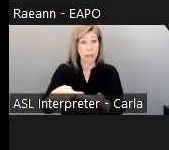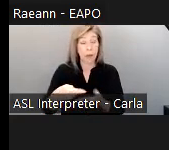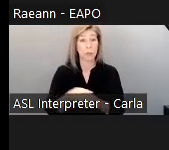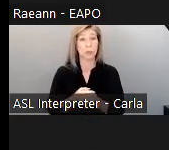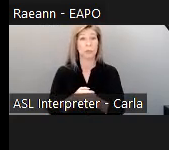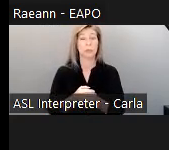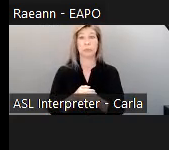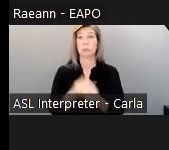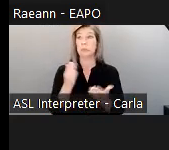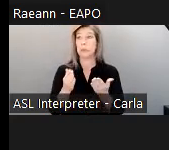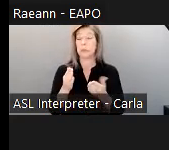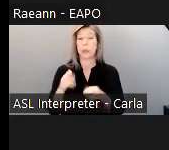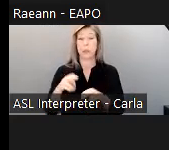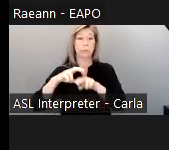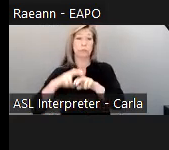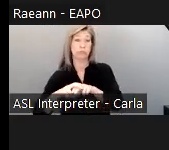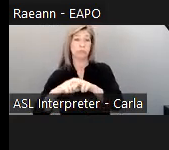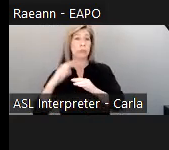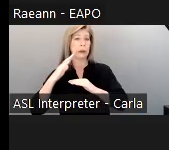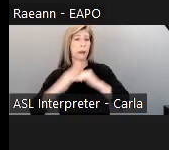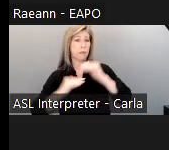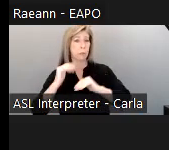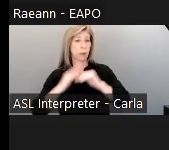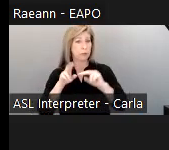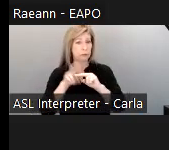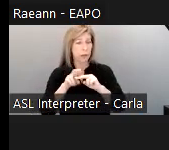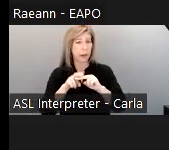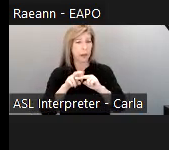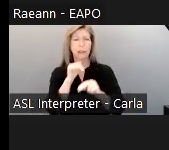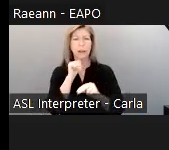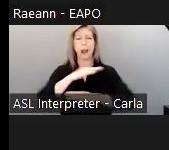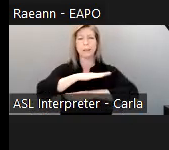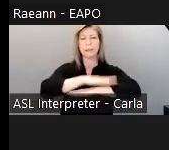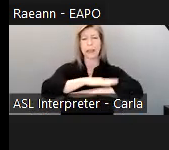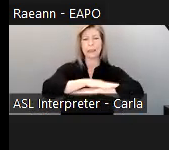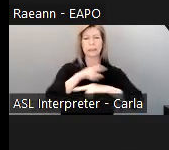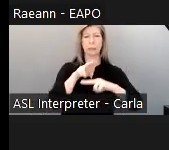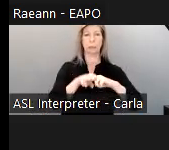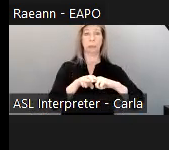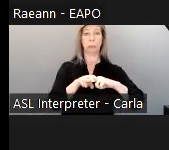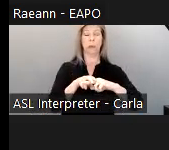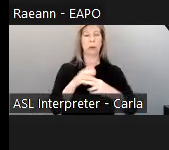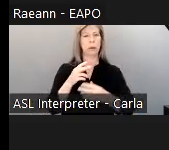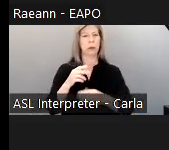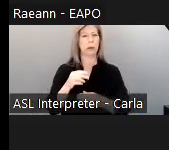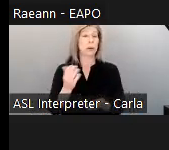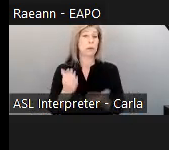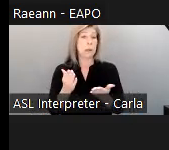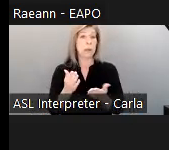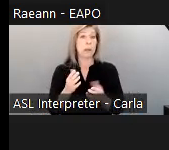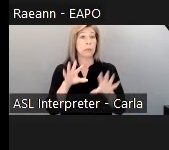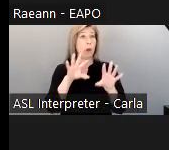comfortable chair, not at your regular desk chair. You might want to just listen to my words.